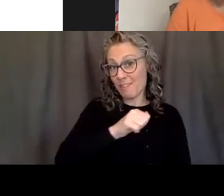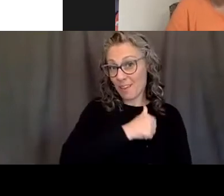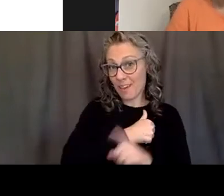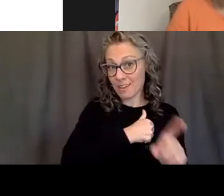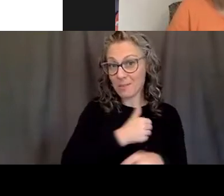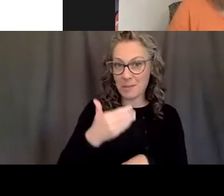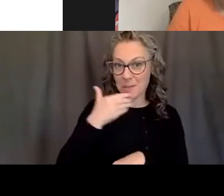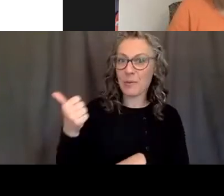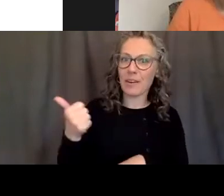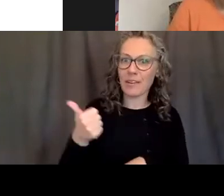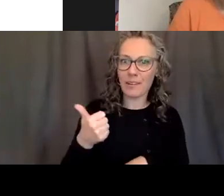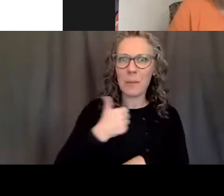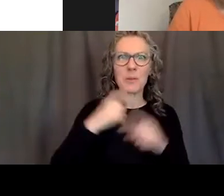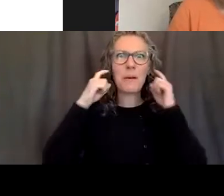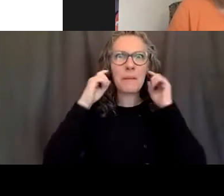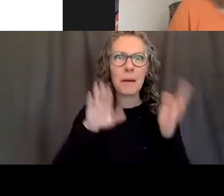than I do.